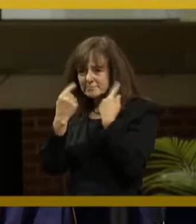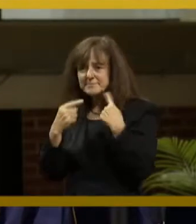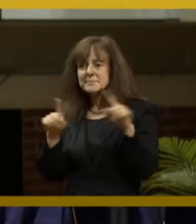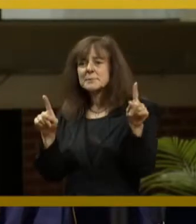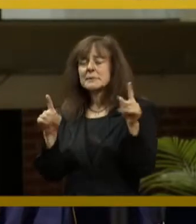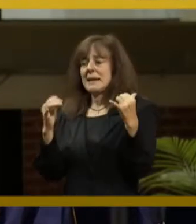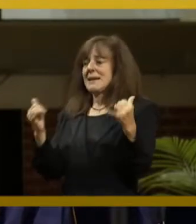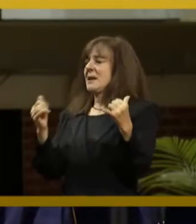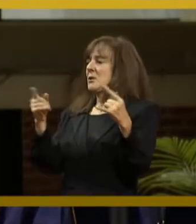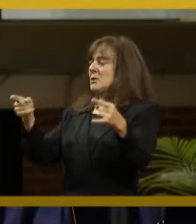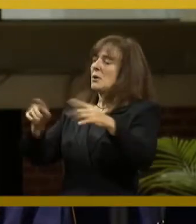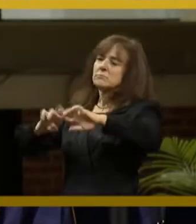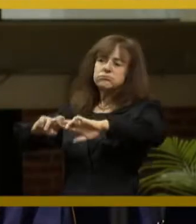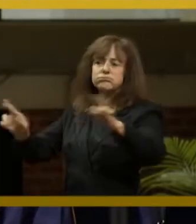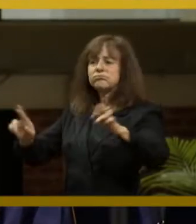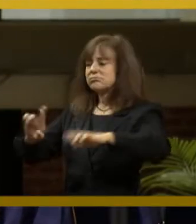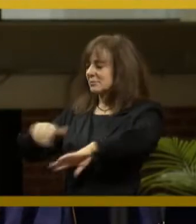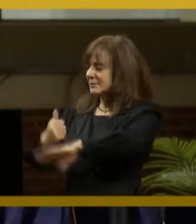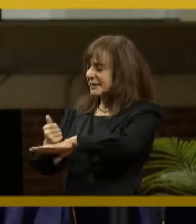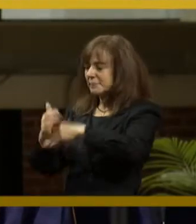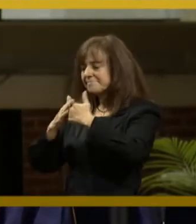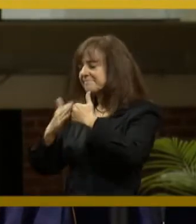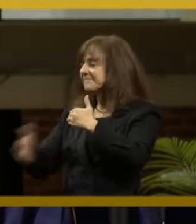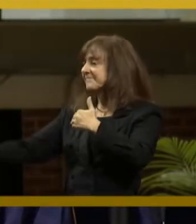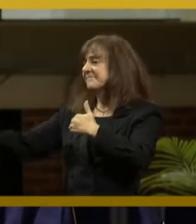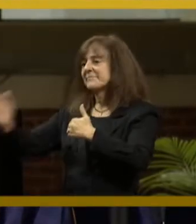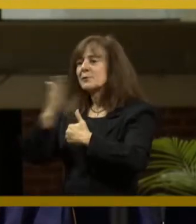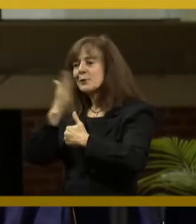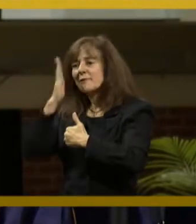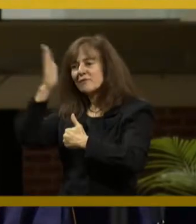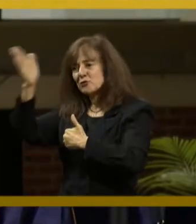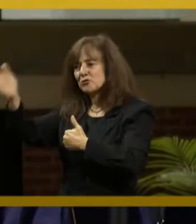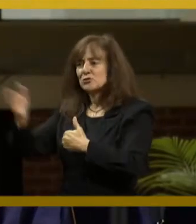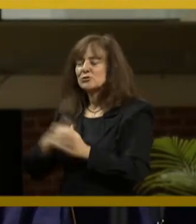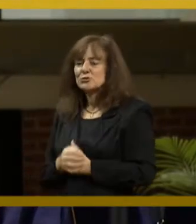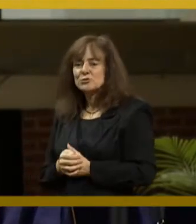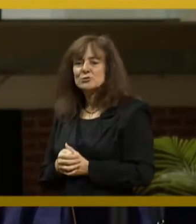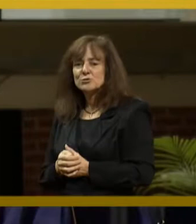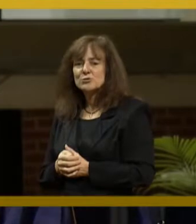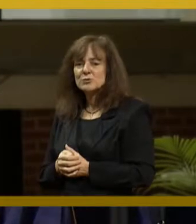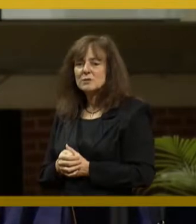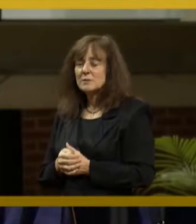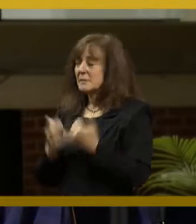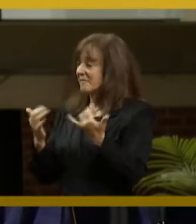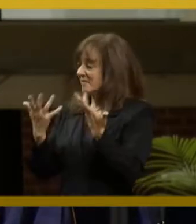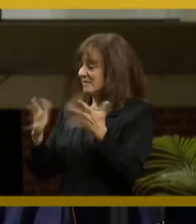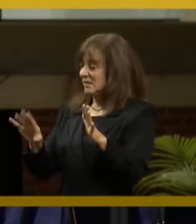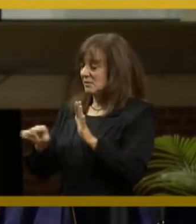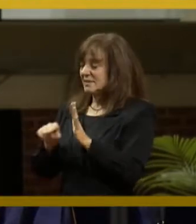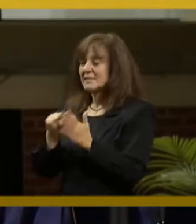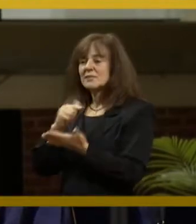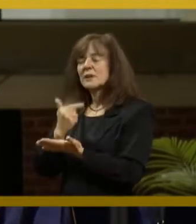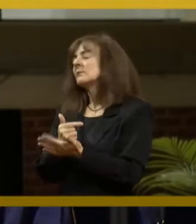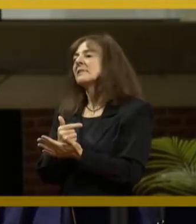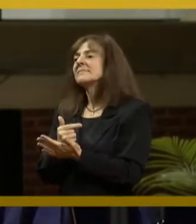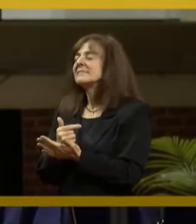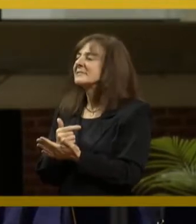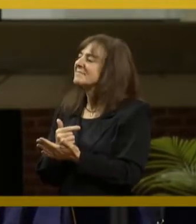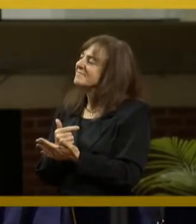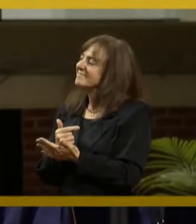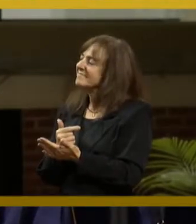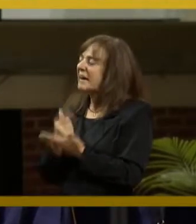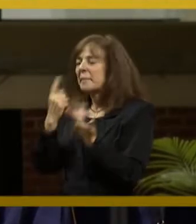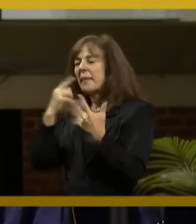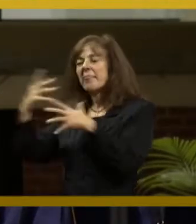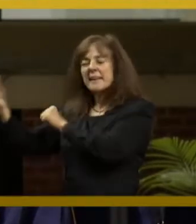are setting a cornerstone to your foundation for a bright future. But when you walk out after the ceremony, don't leave at the door the